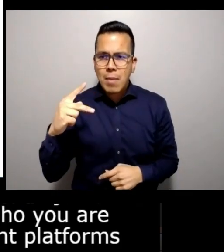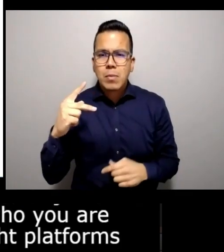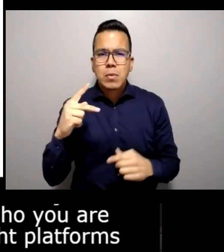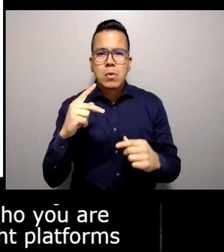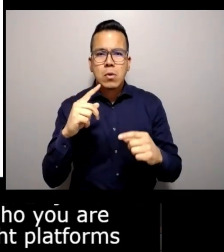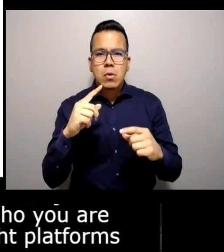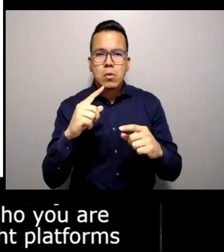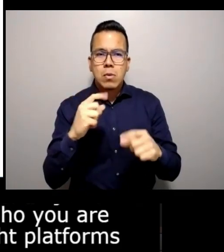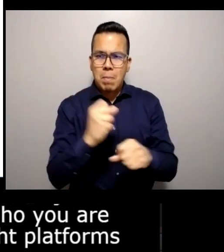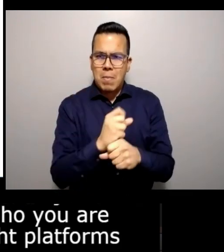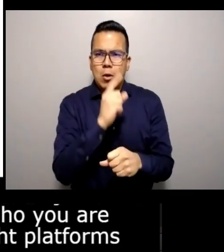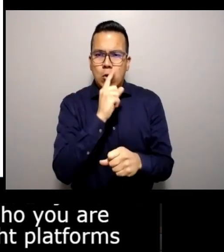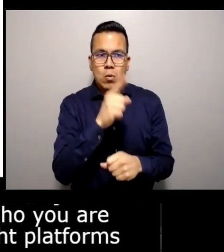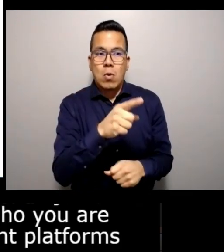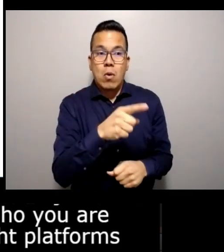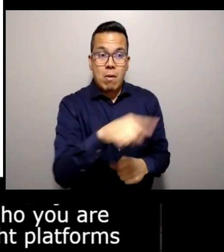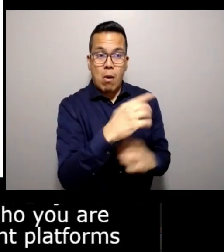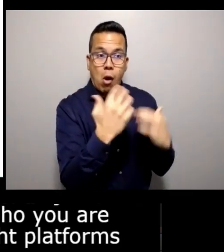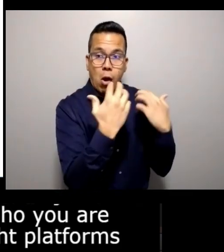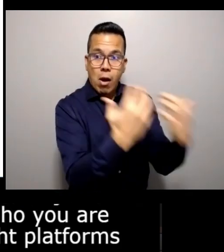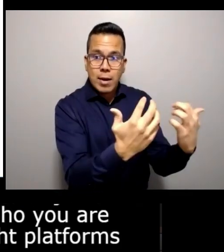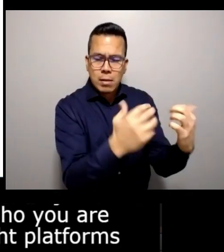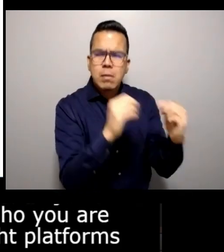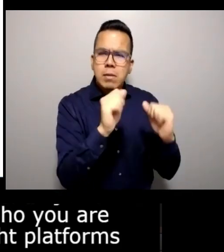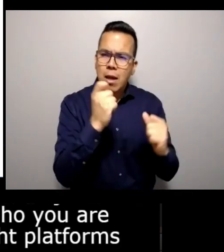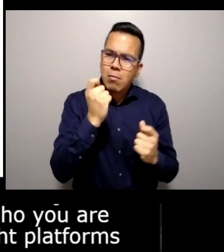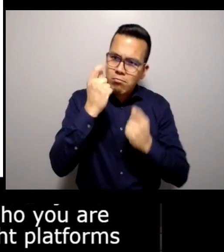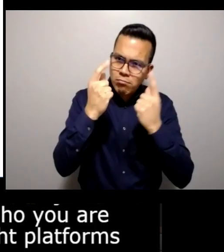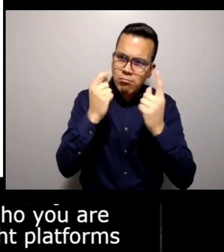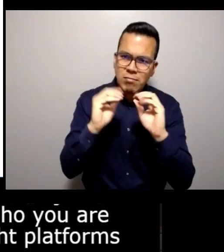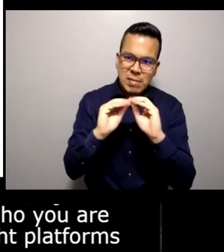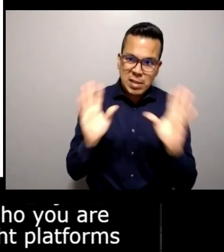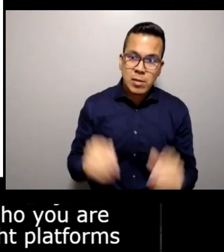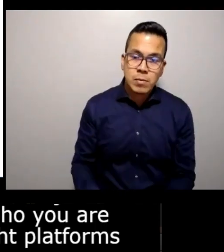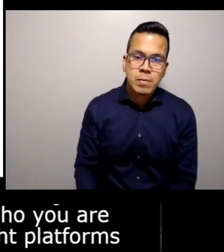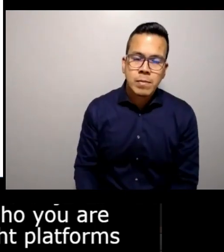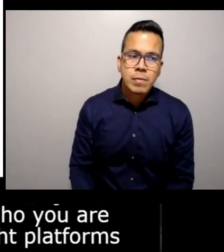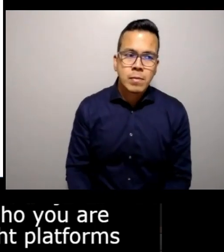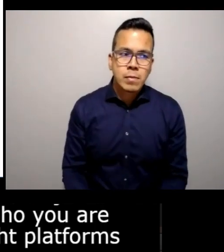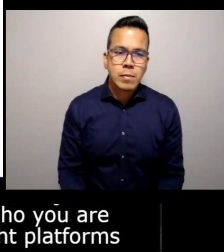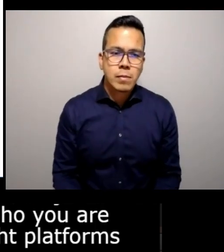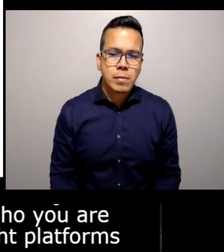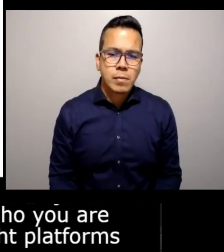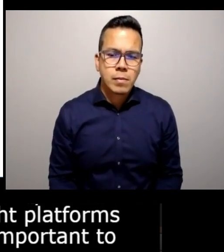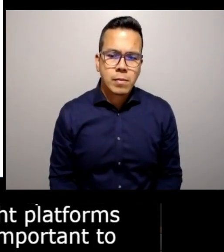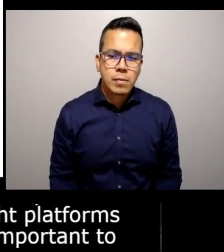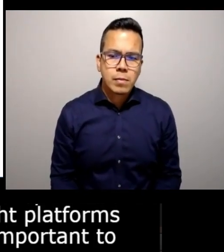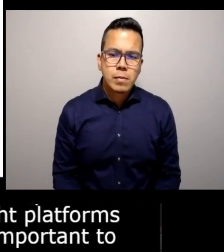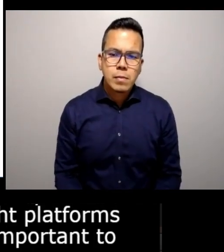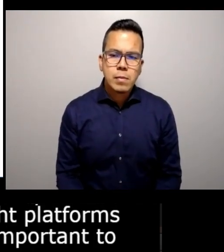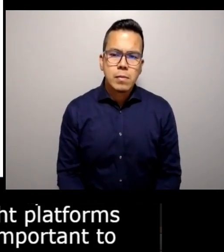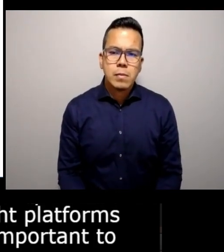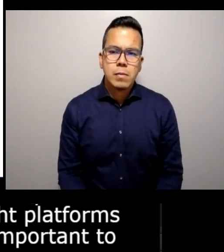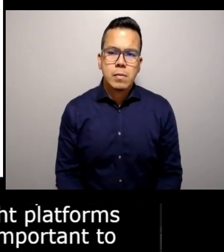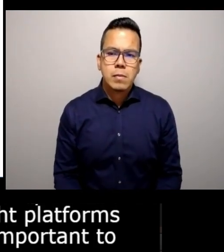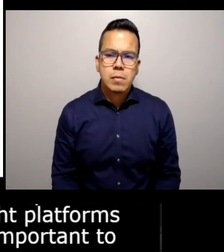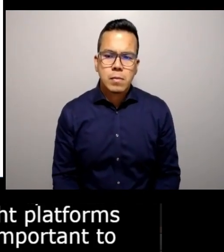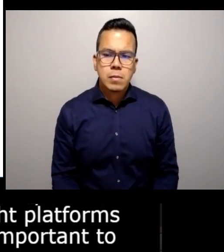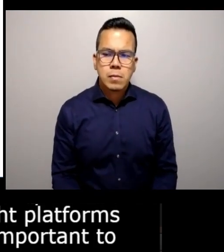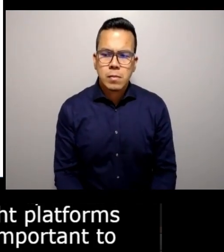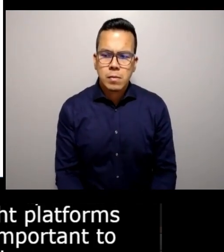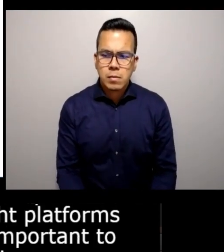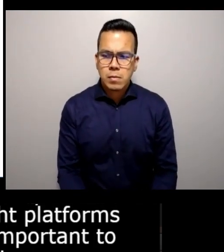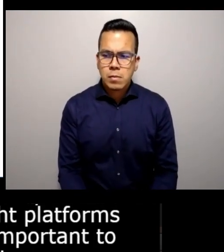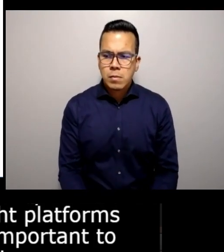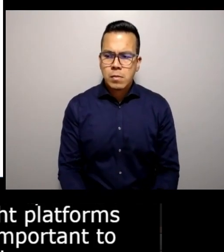Overall, of course, it's incredibly important to communicate clearly, and there are lots of different aspects of